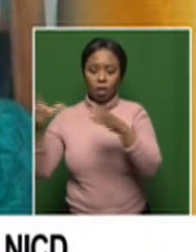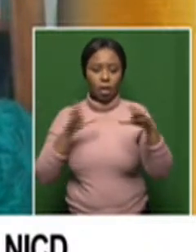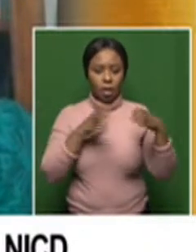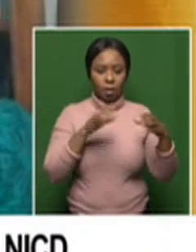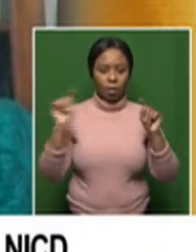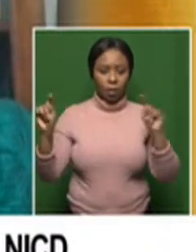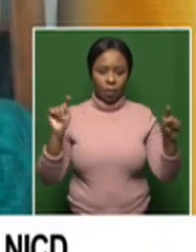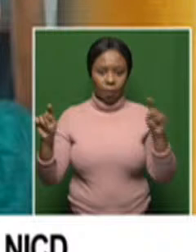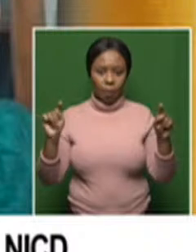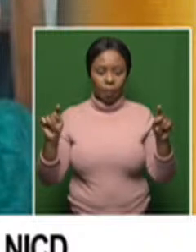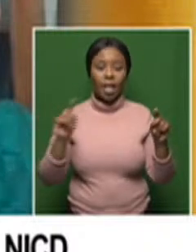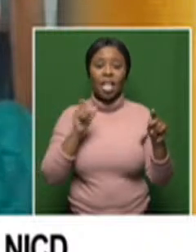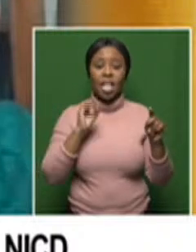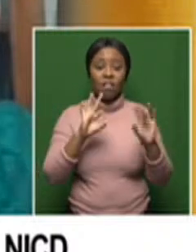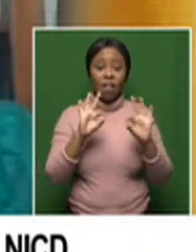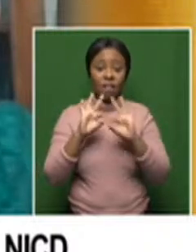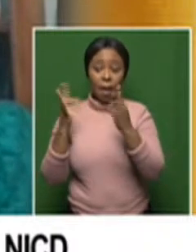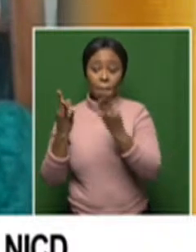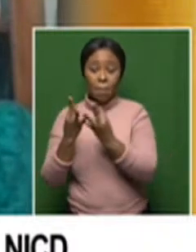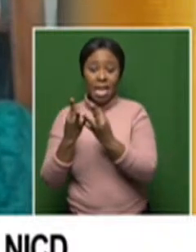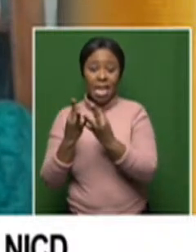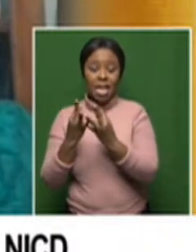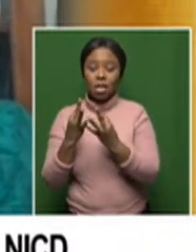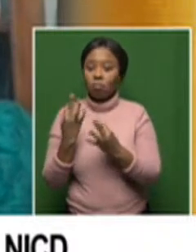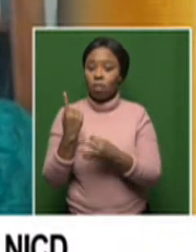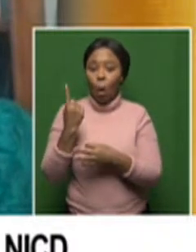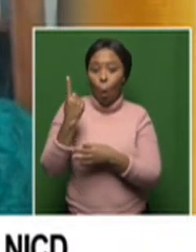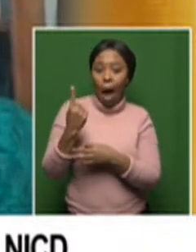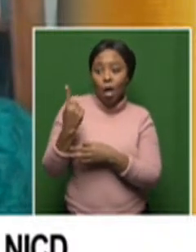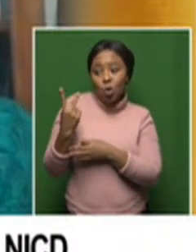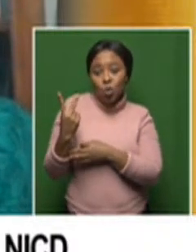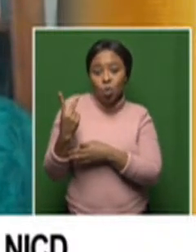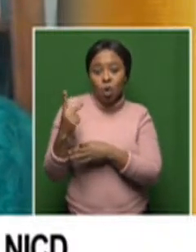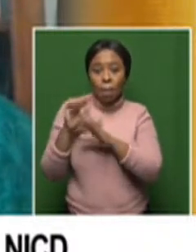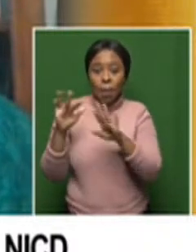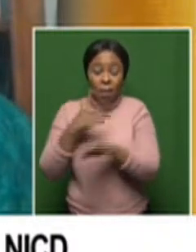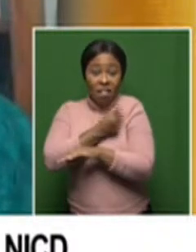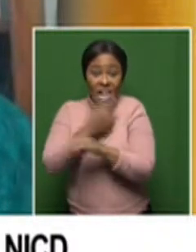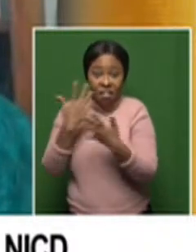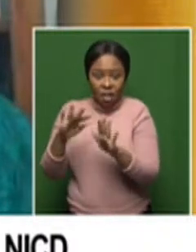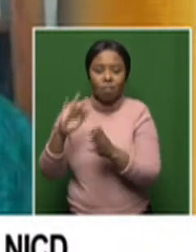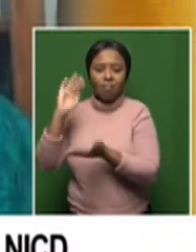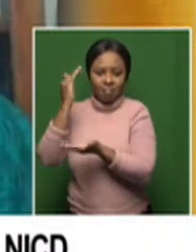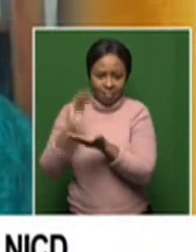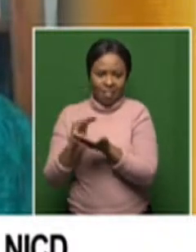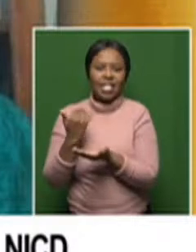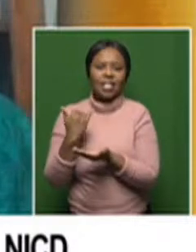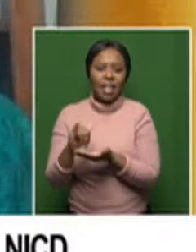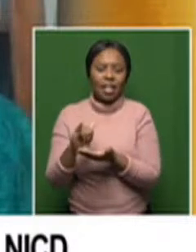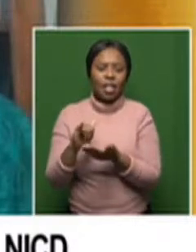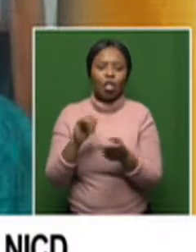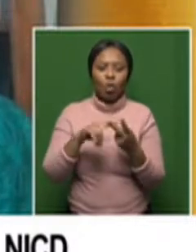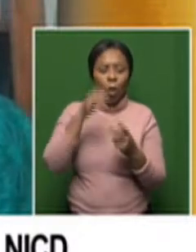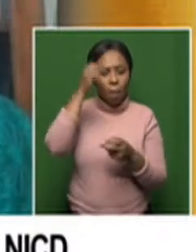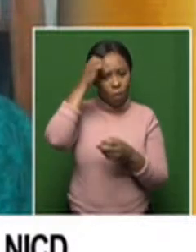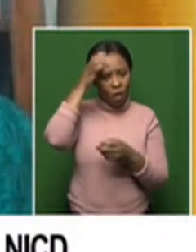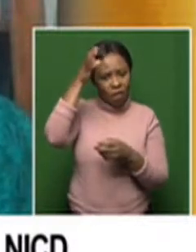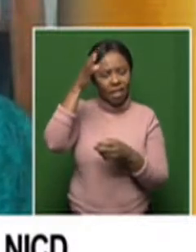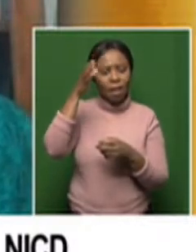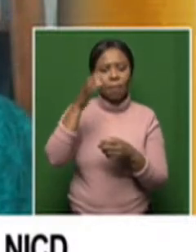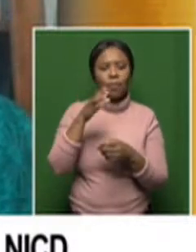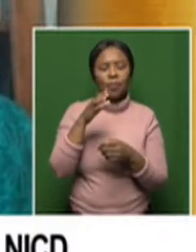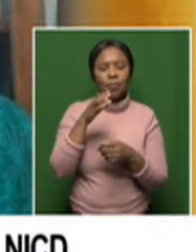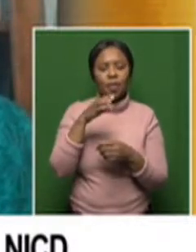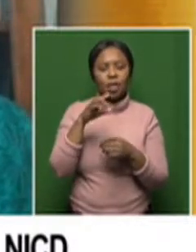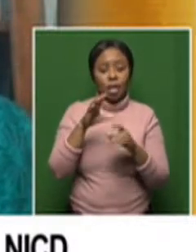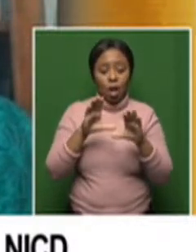even if the household members only had one out of two vaccines. Professor Perishup, chair of the Ministerial